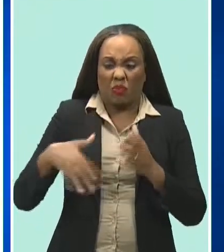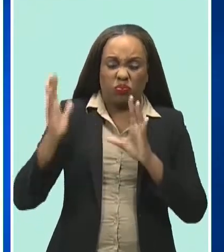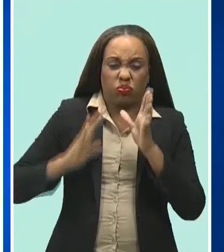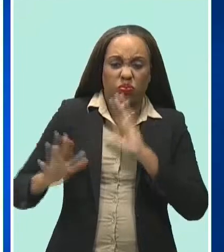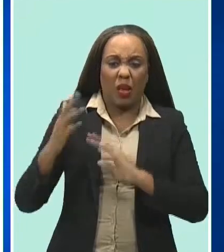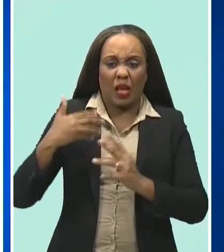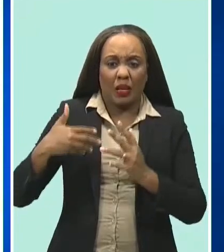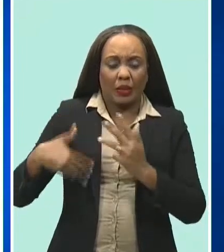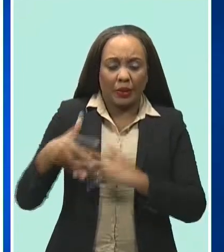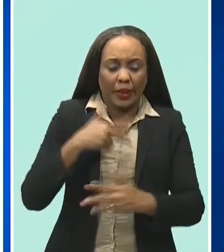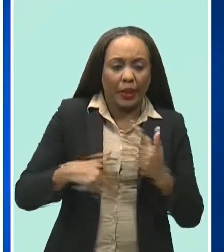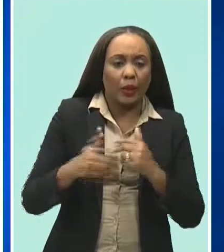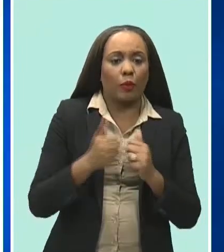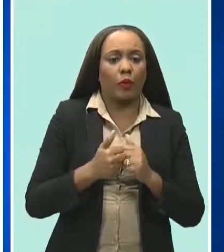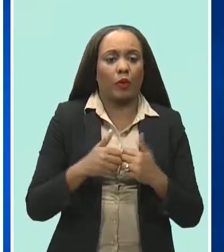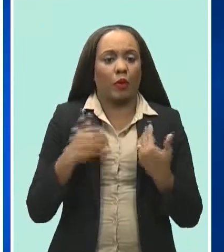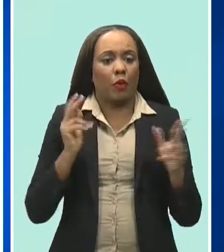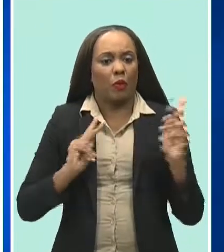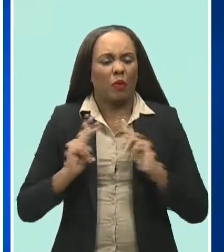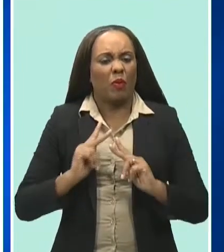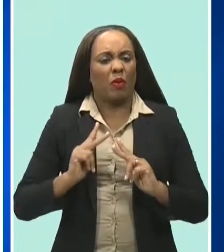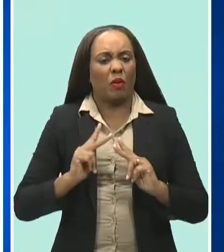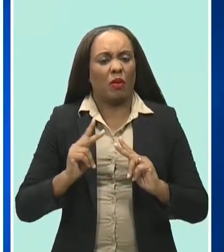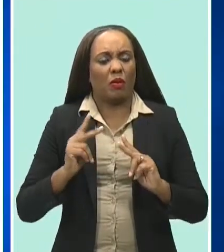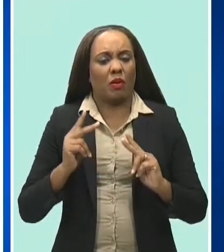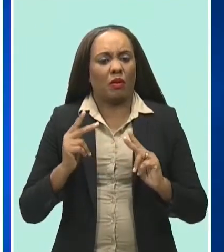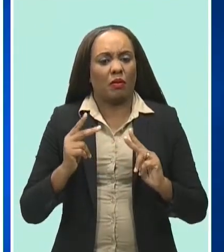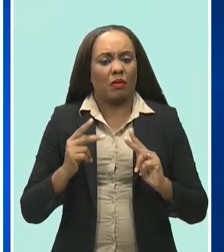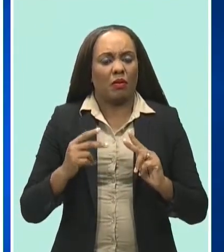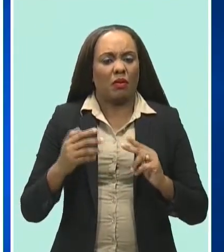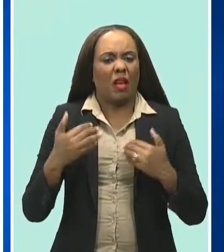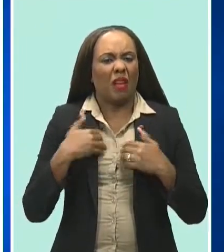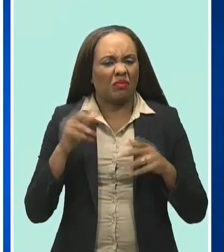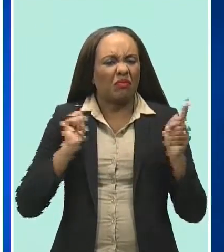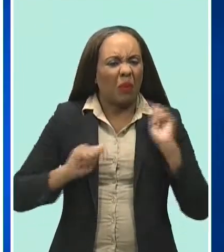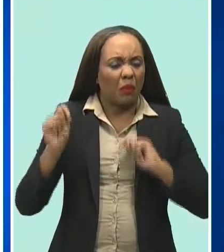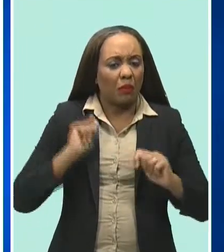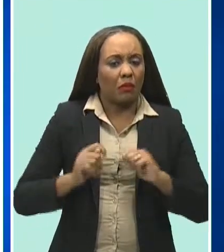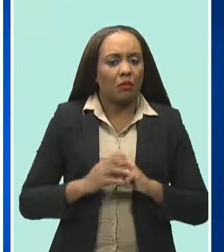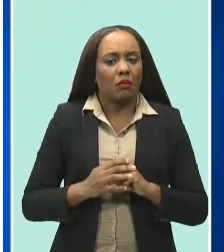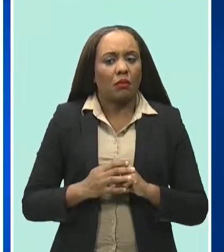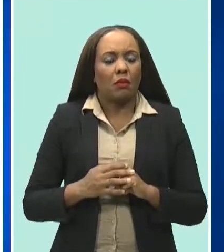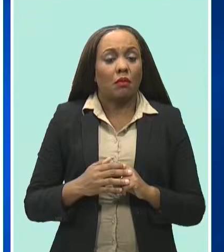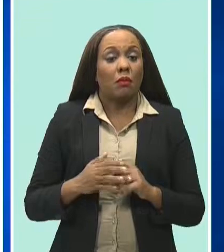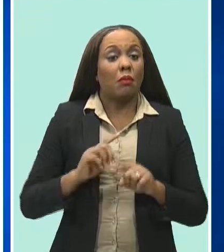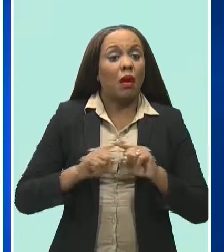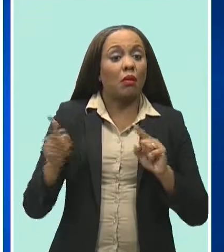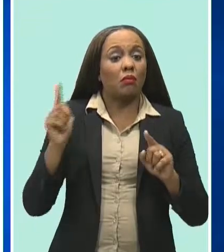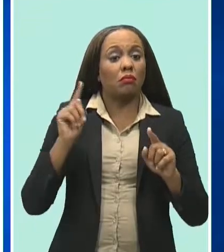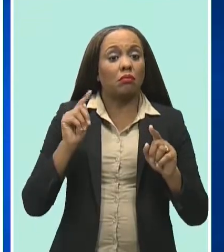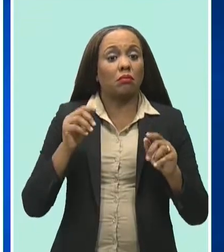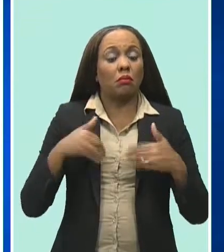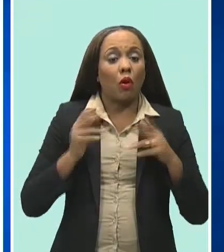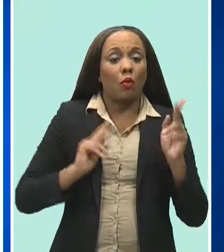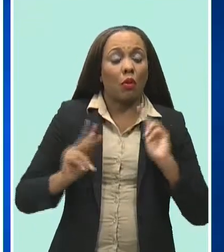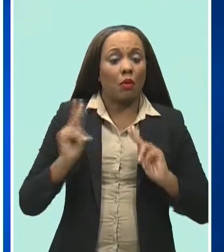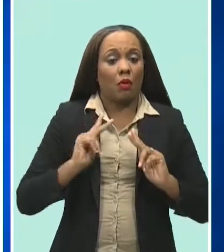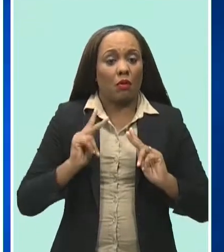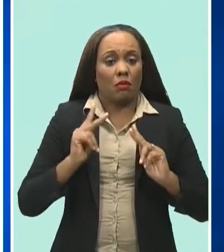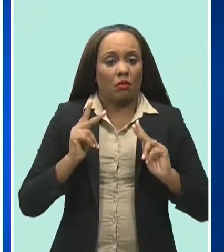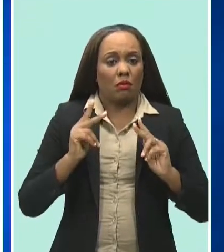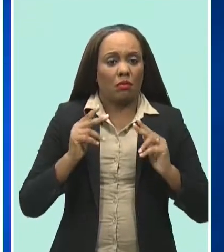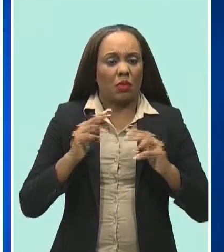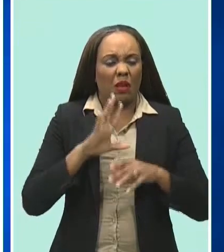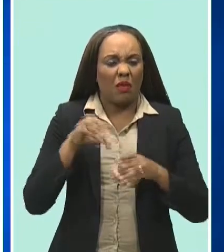must stop pointing fingers because, despite what they believe, troubled young people exist in every single family unit in